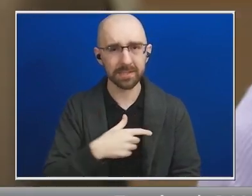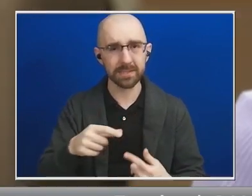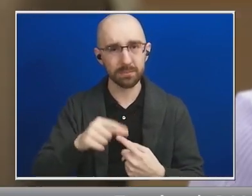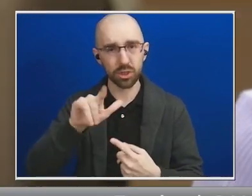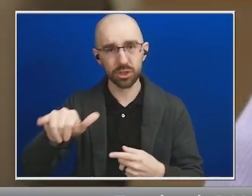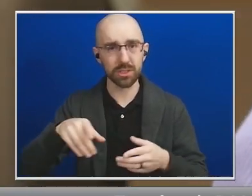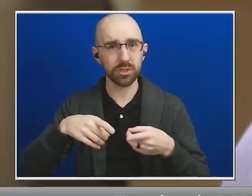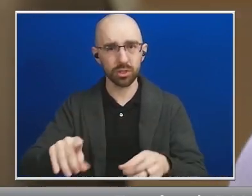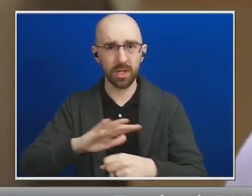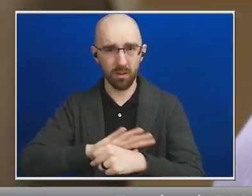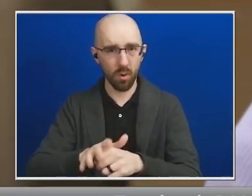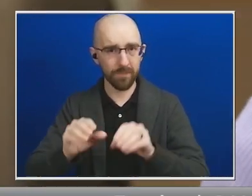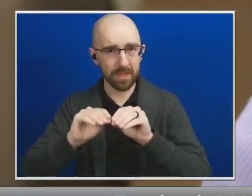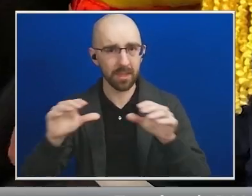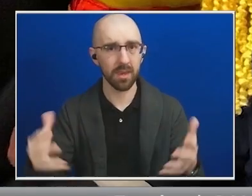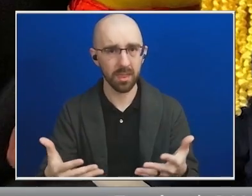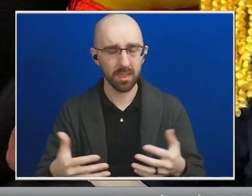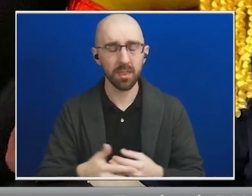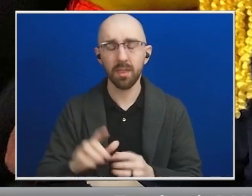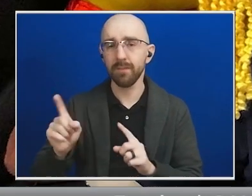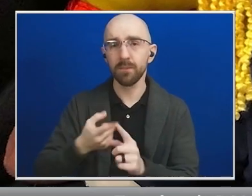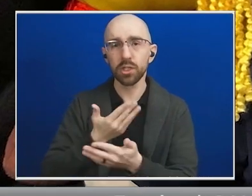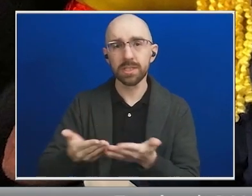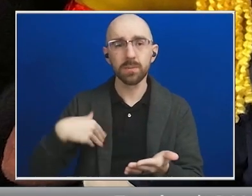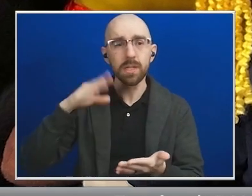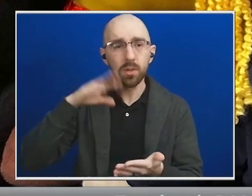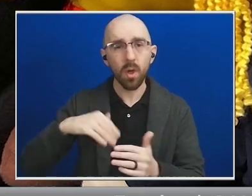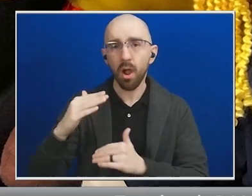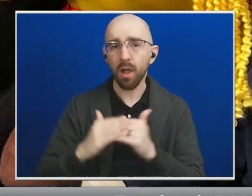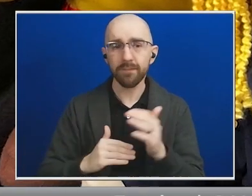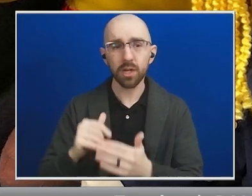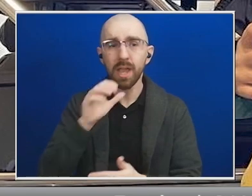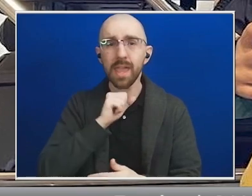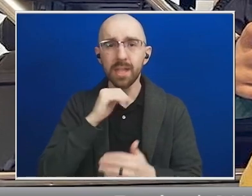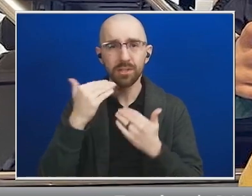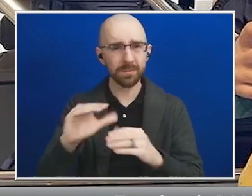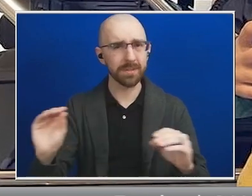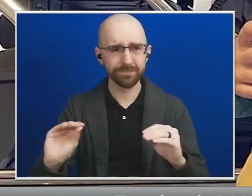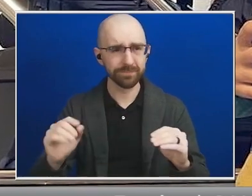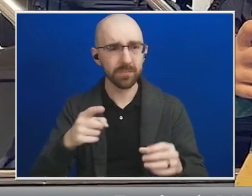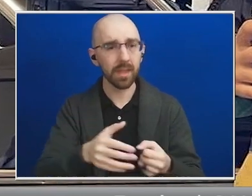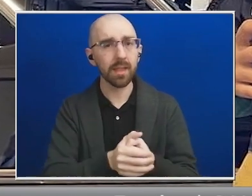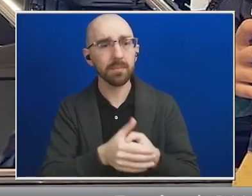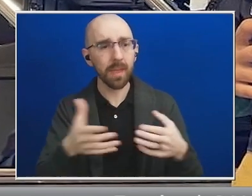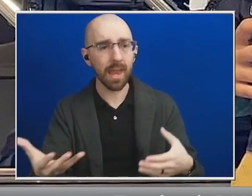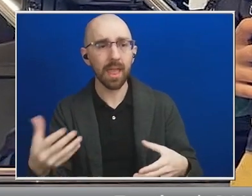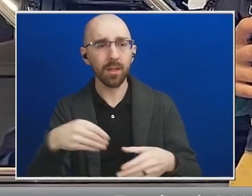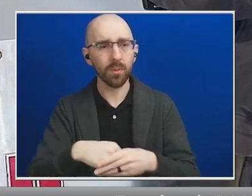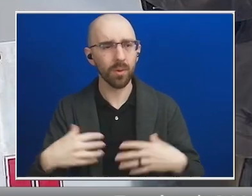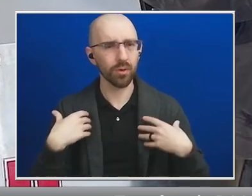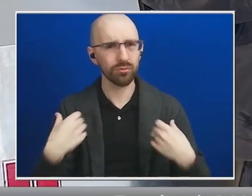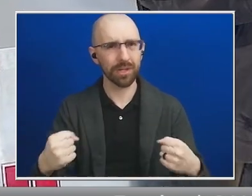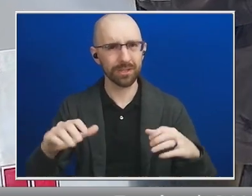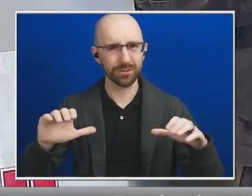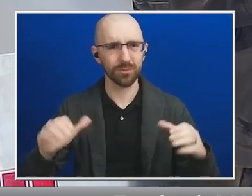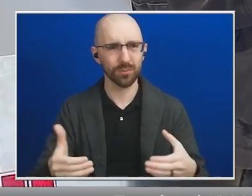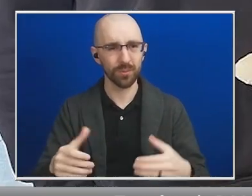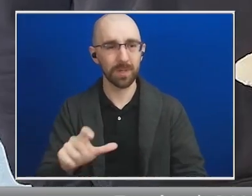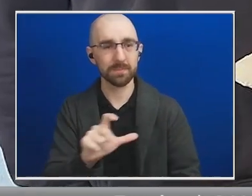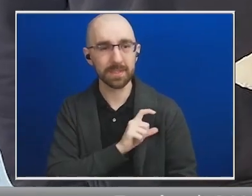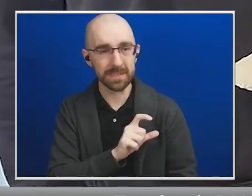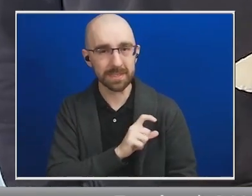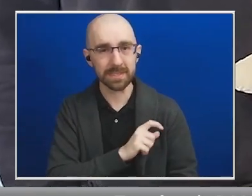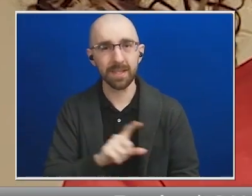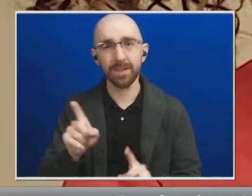first thing we knew that comfort had no age limit. Shadow Buddies expanded to include the courageous crew, policemen, the first responders,